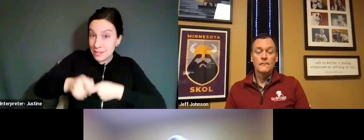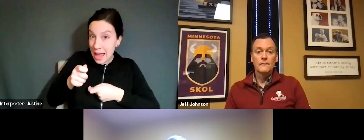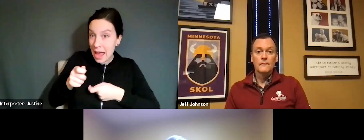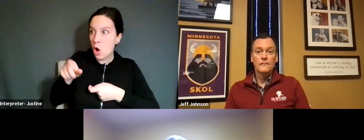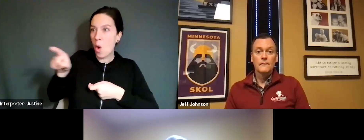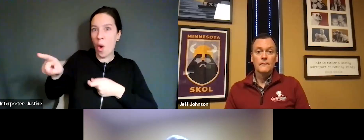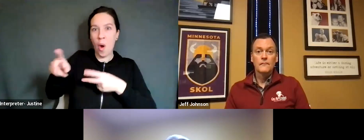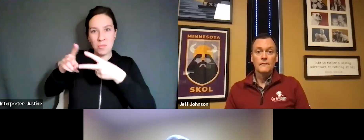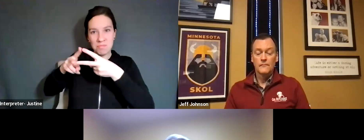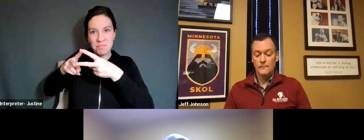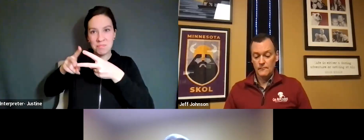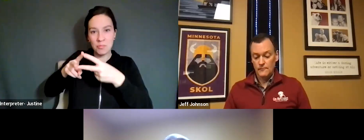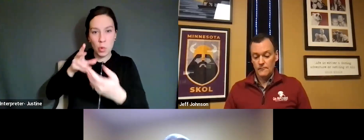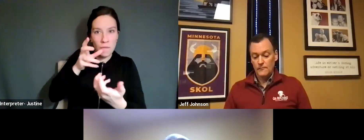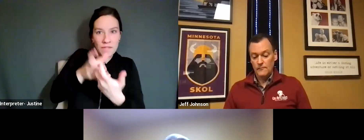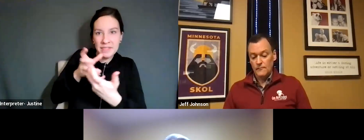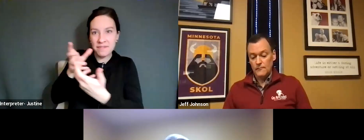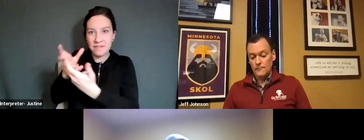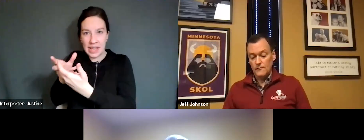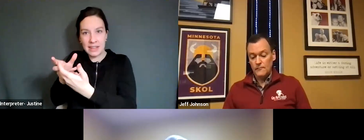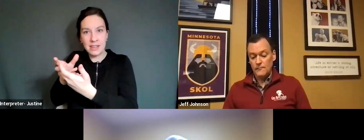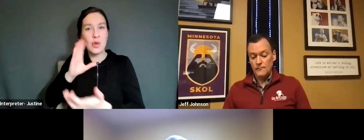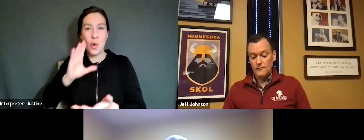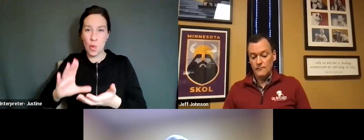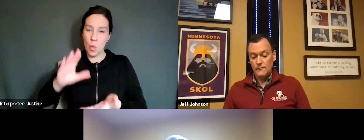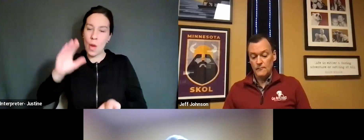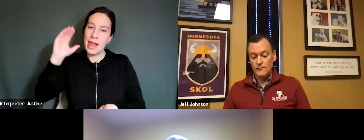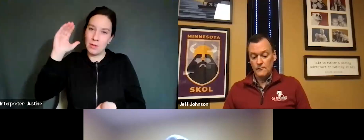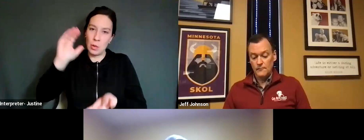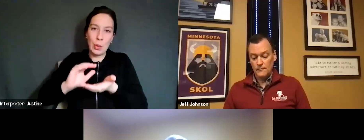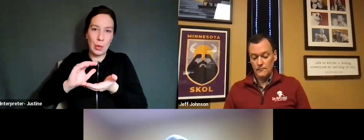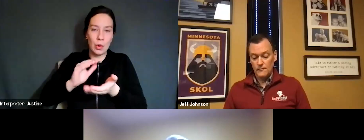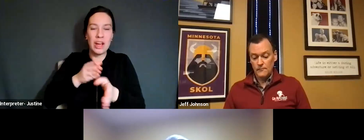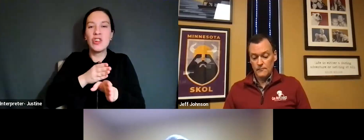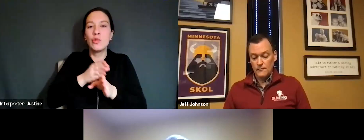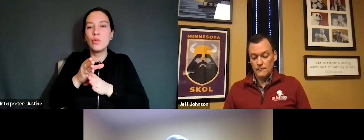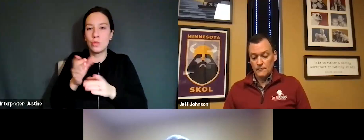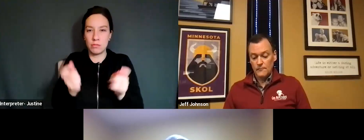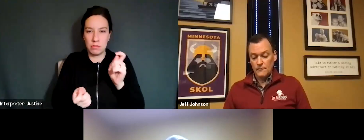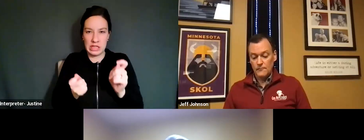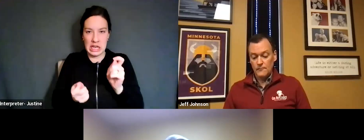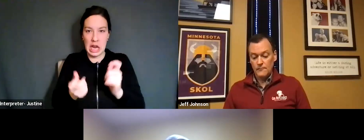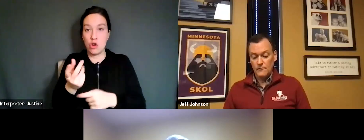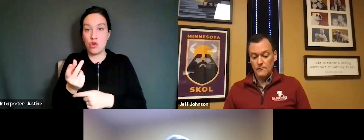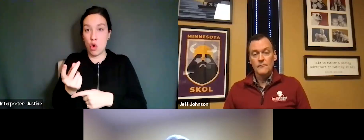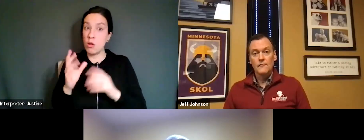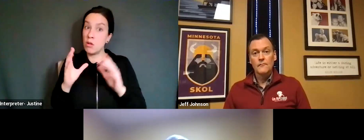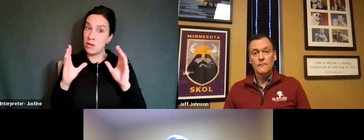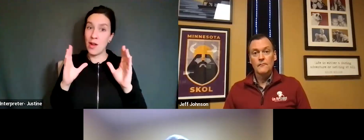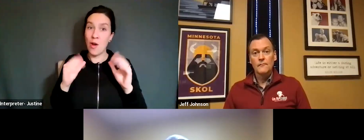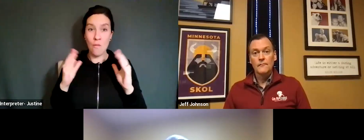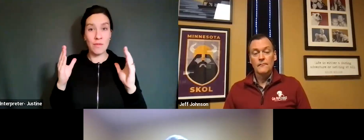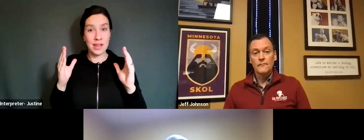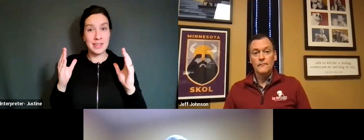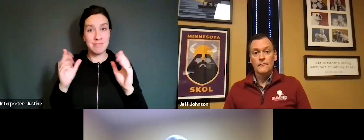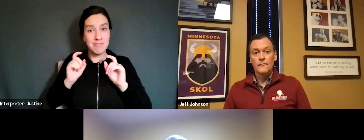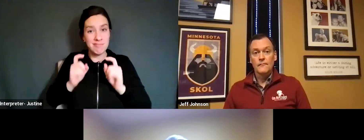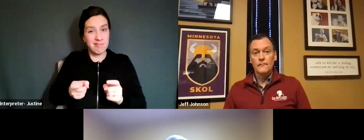So that should reduce our number of career change dogs and will help give those dogs a job like they were bred to do.